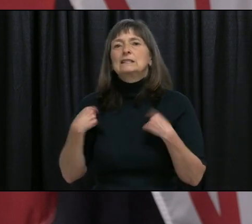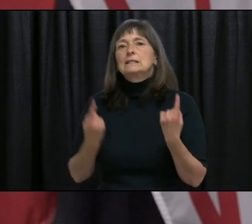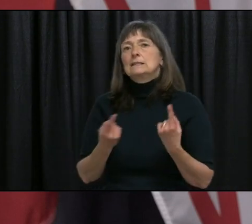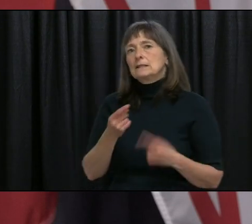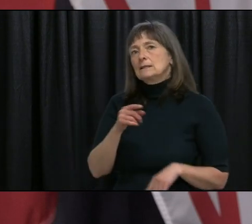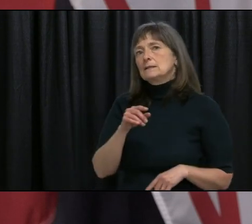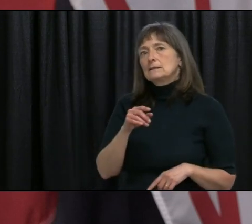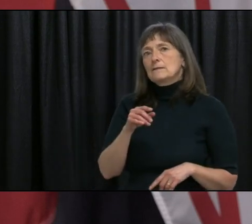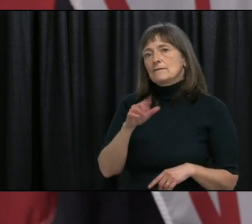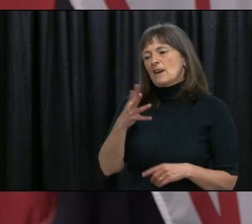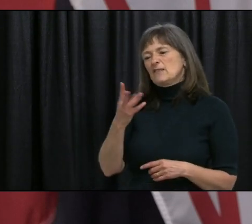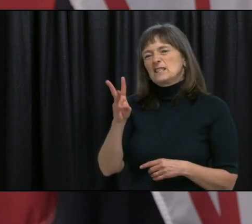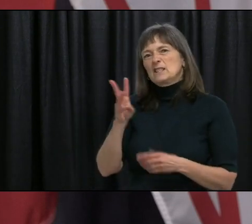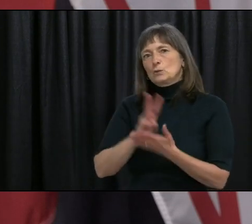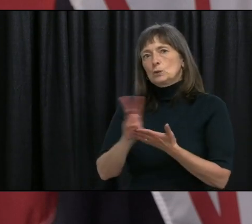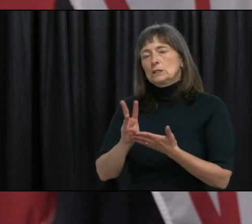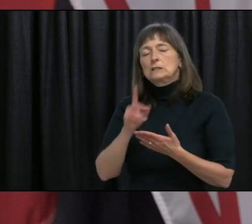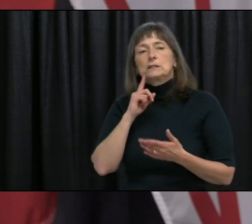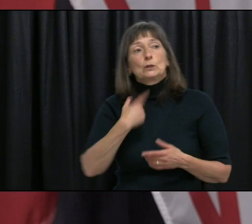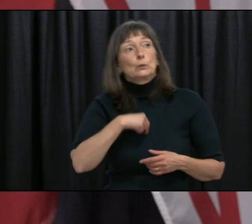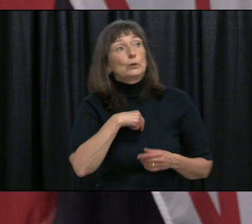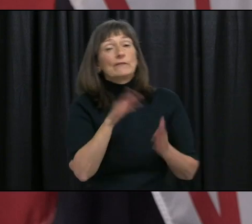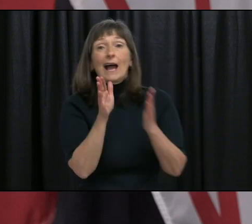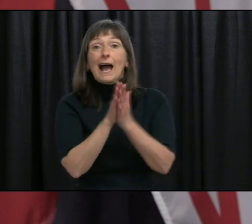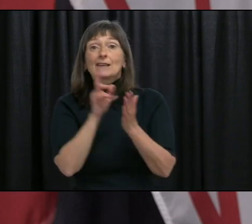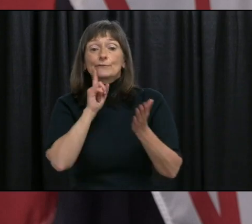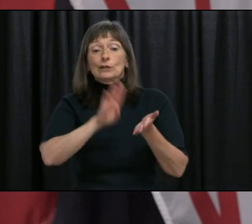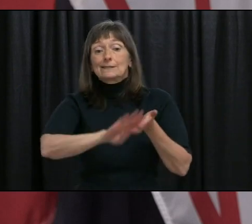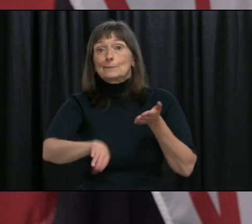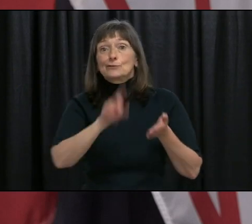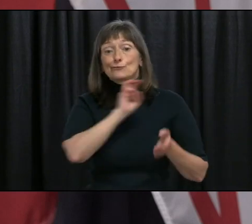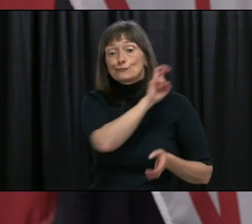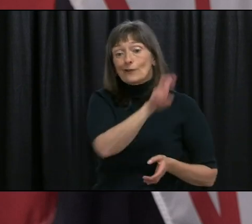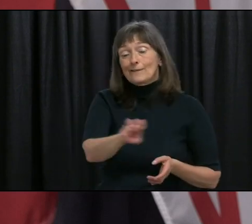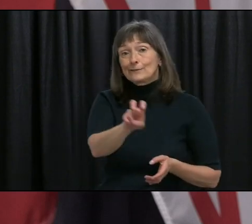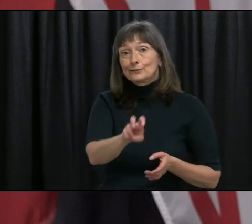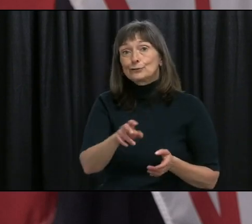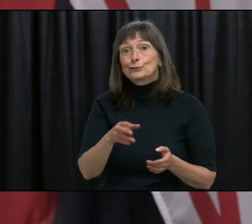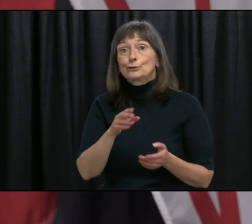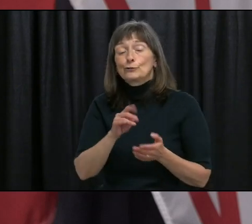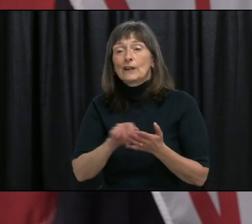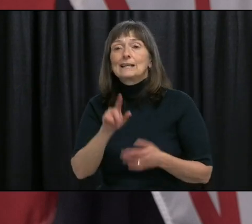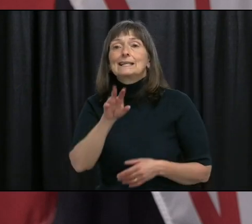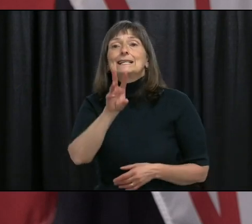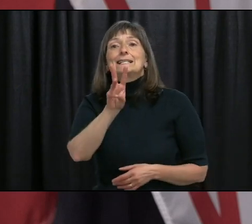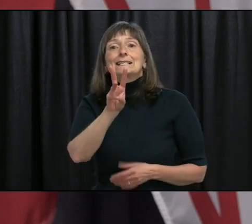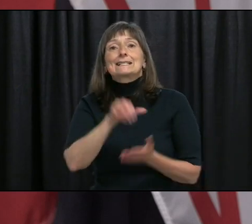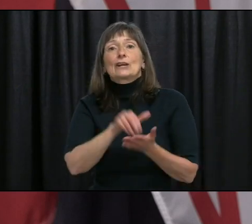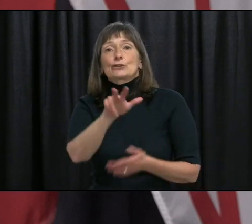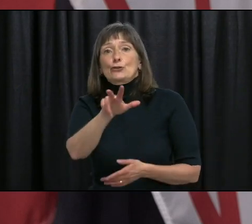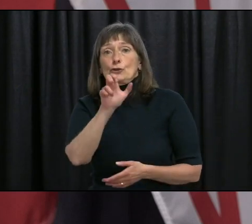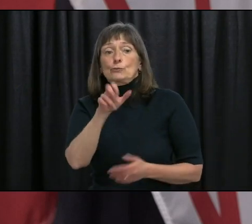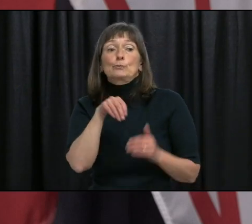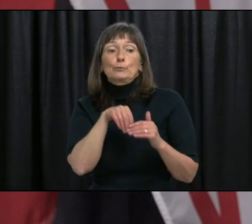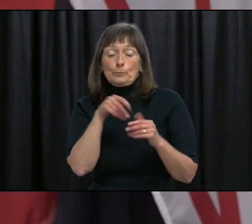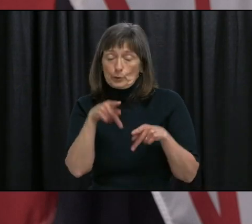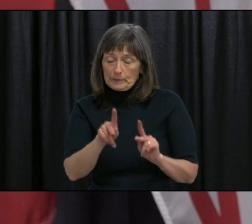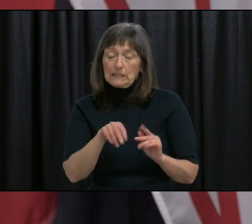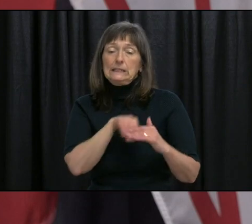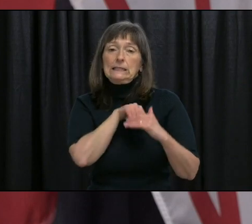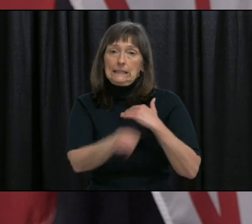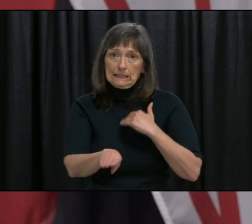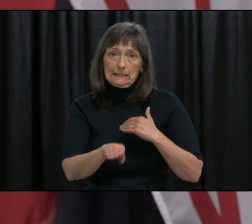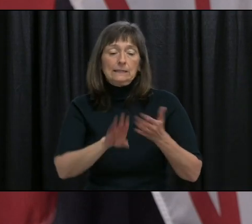just over 6,300 approved requests. So these are 6,300 people that will travel into Newfoundland and Labrador under